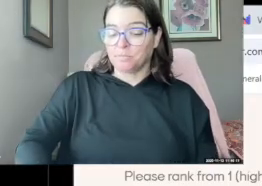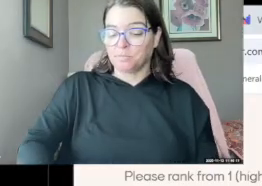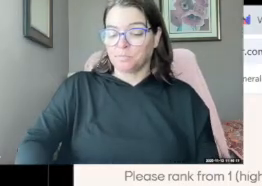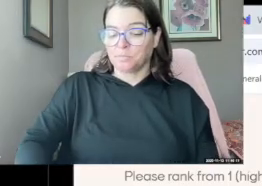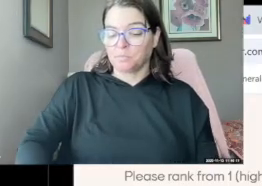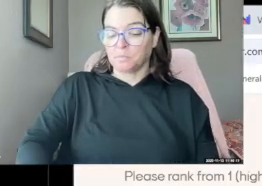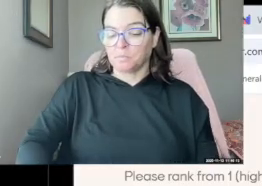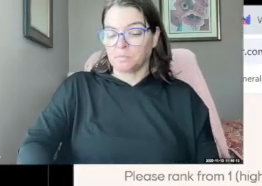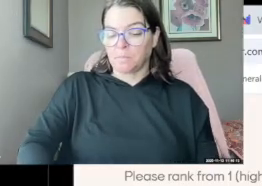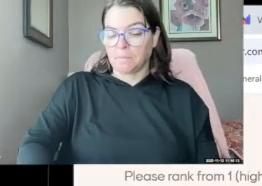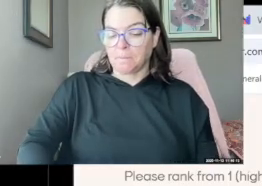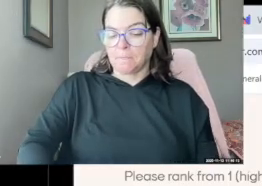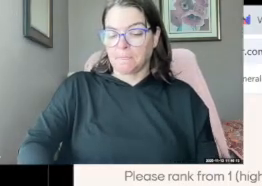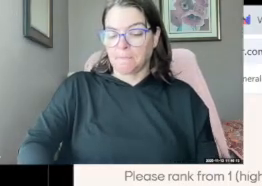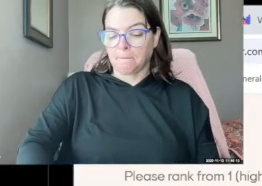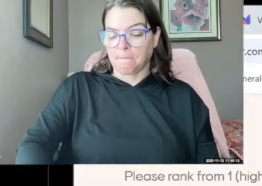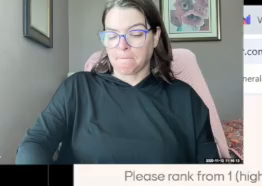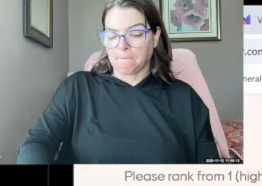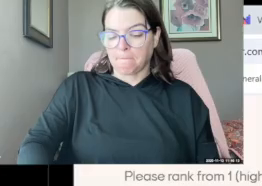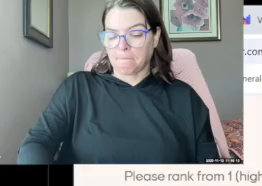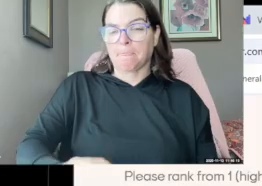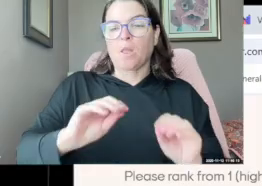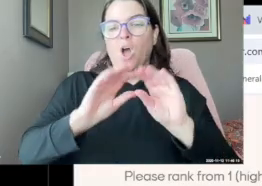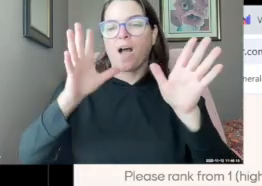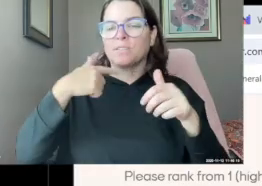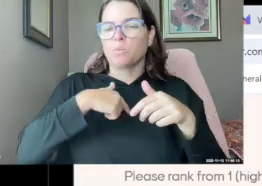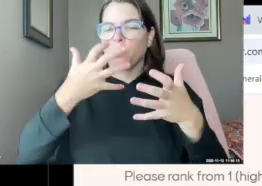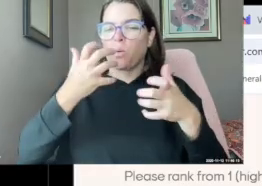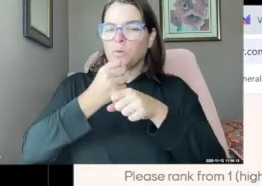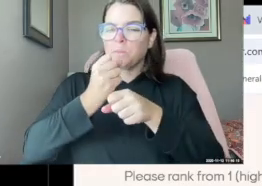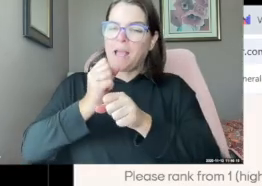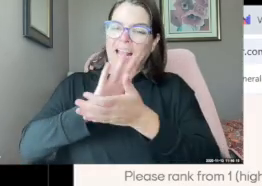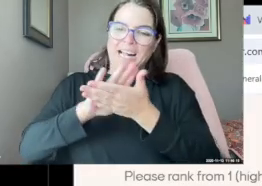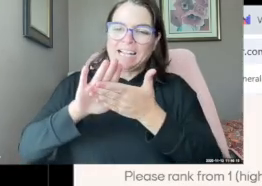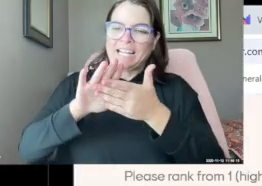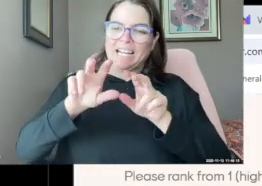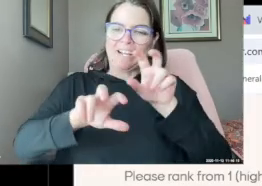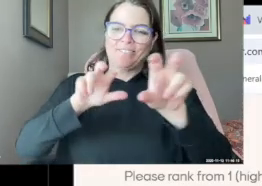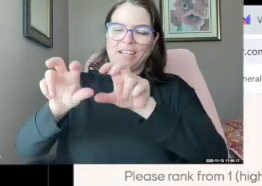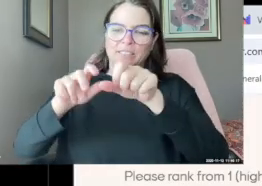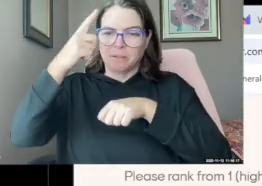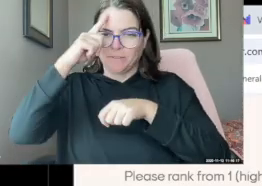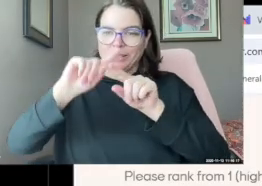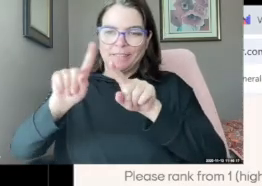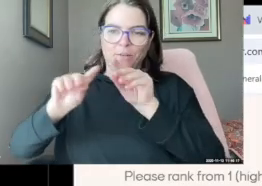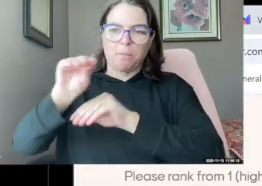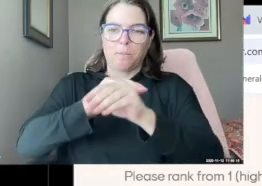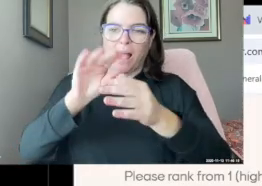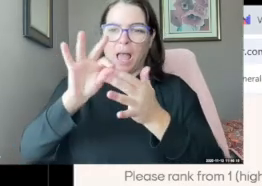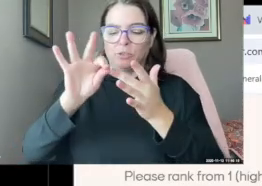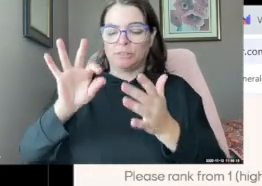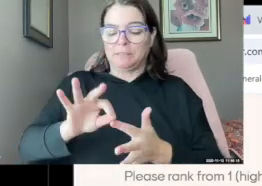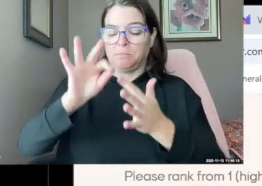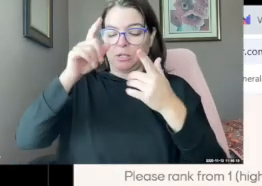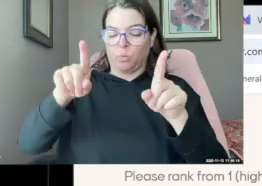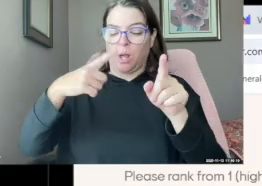about the 2028 Summer Olympics. And so in particular, we're going to want to make investments